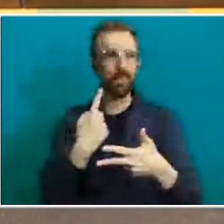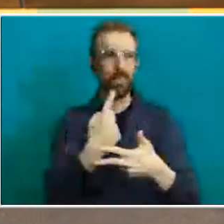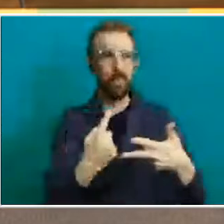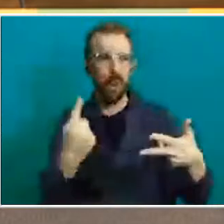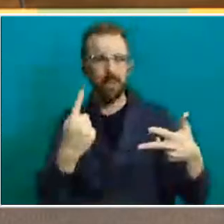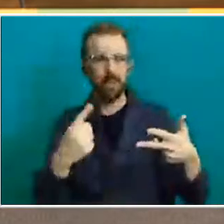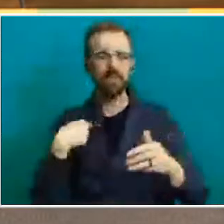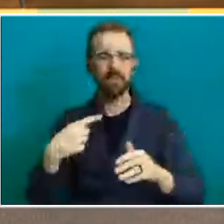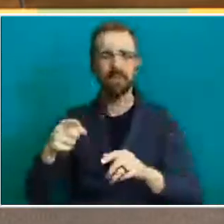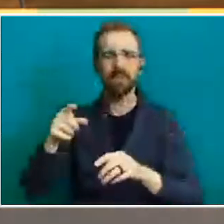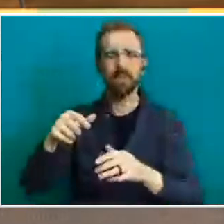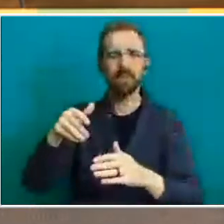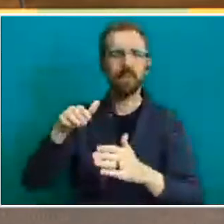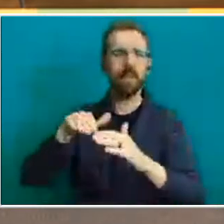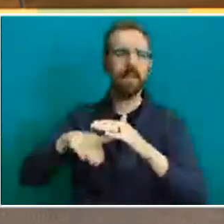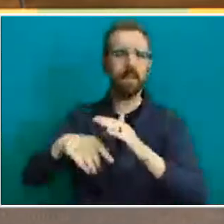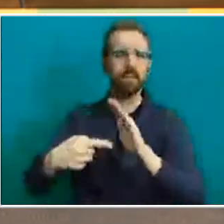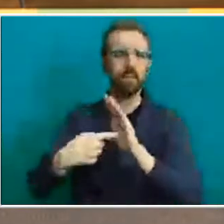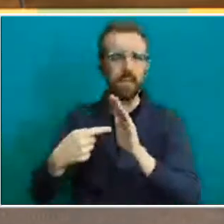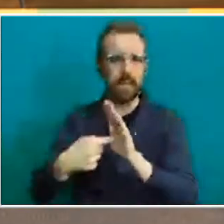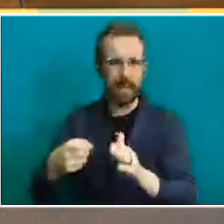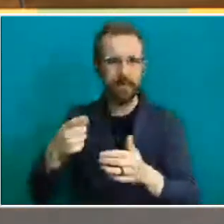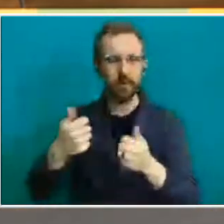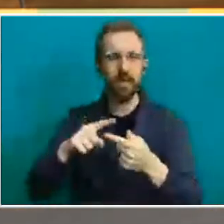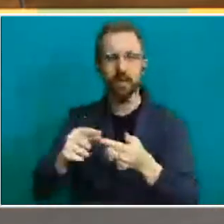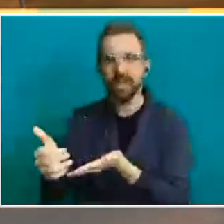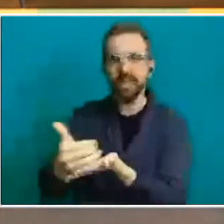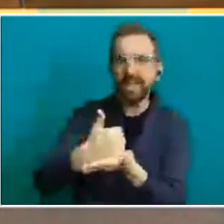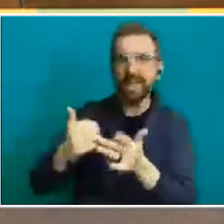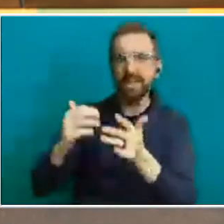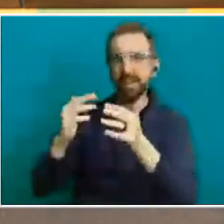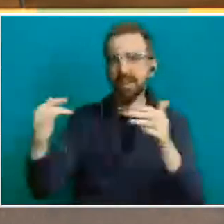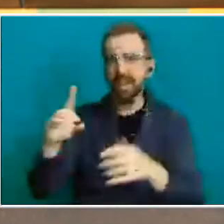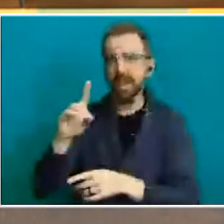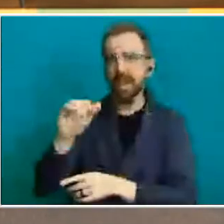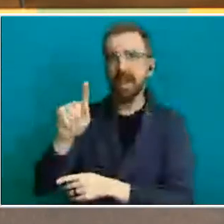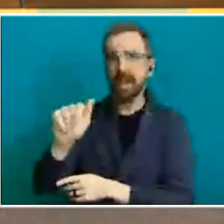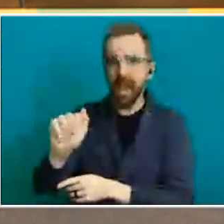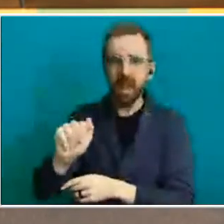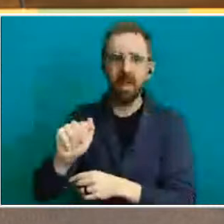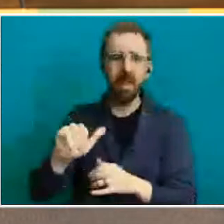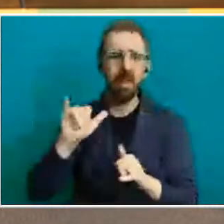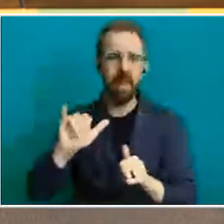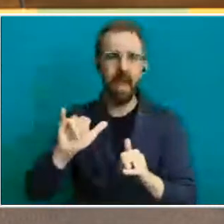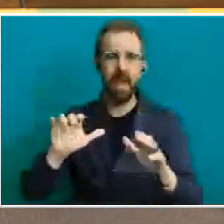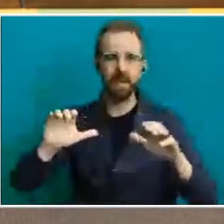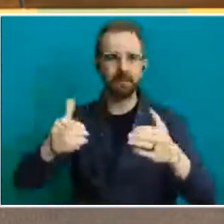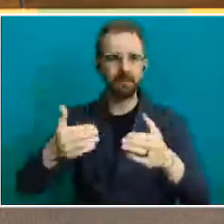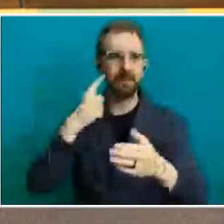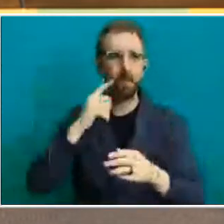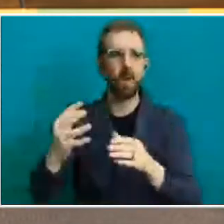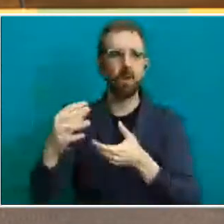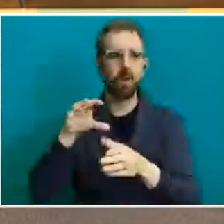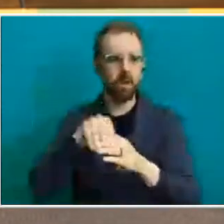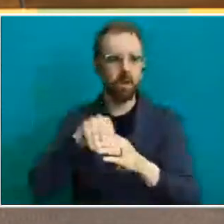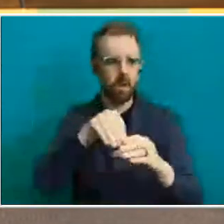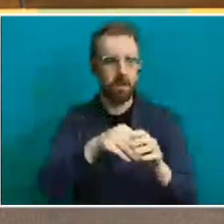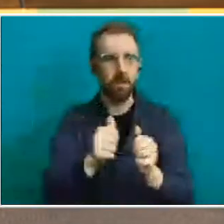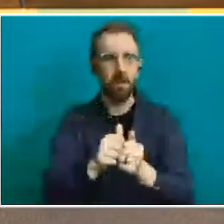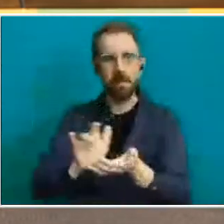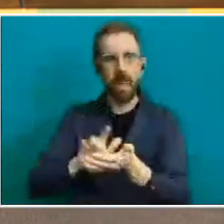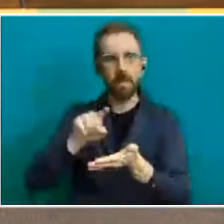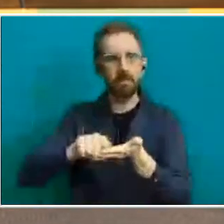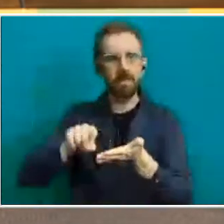to try and gather that large, diverse data set and that pool for participants for medical research who were not previously